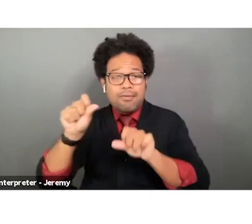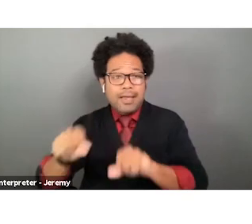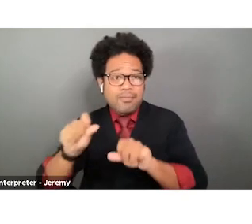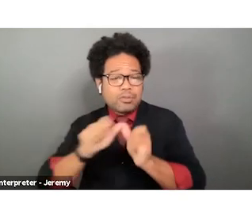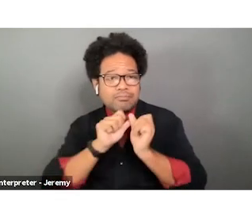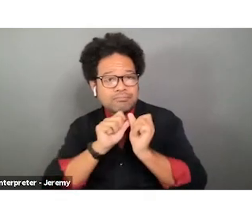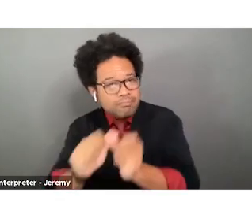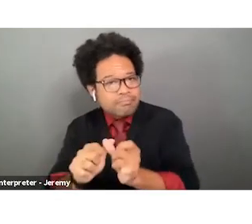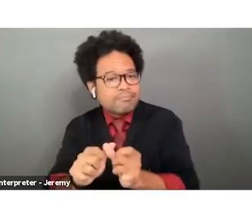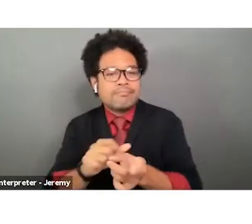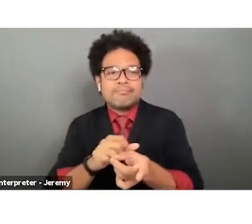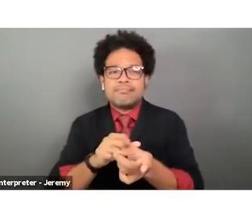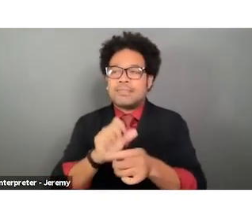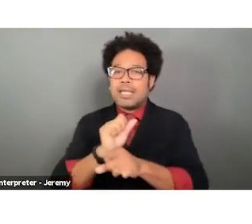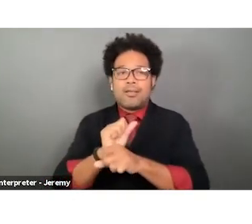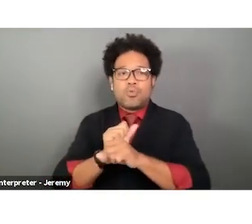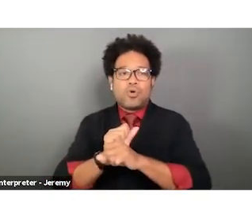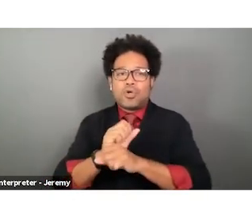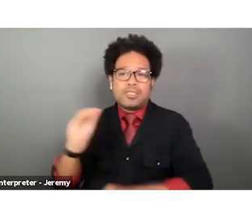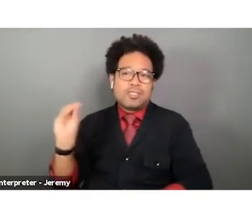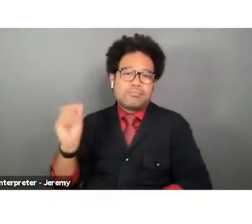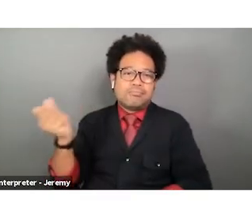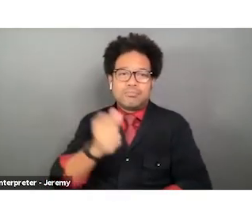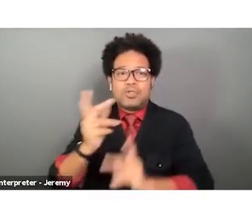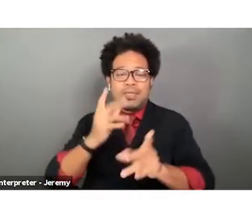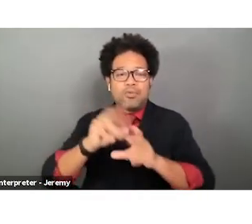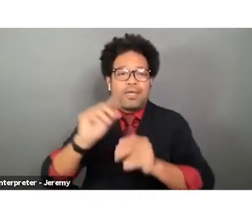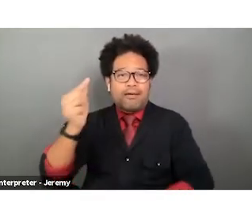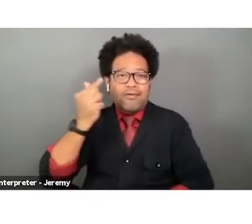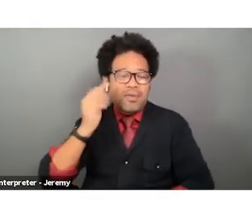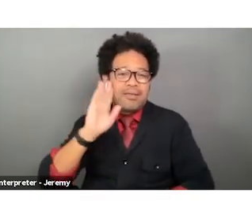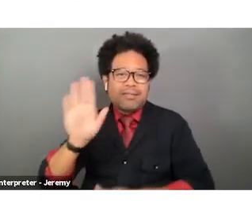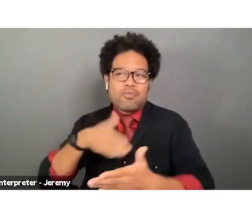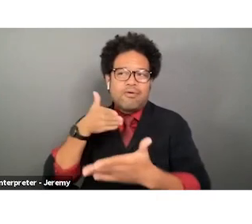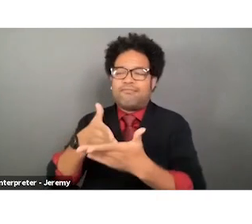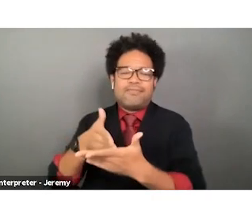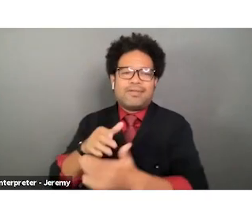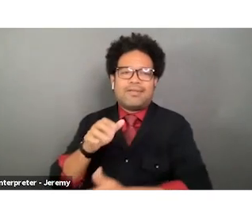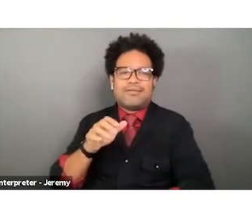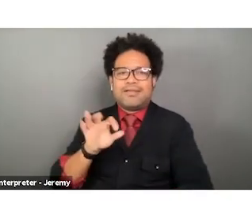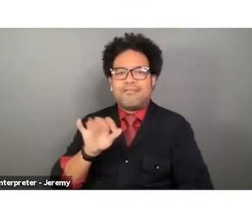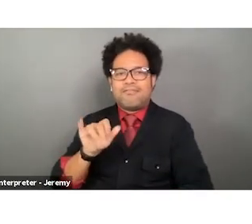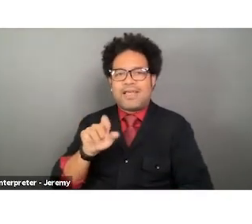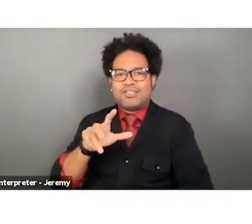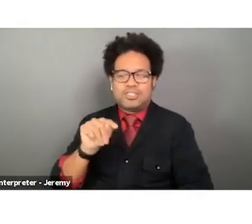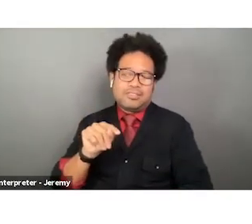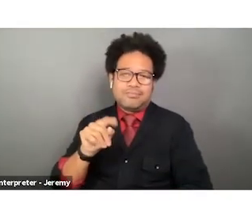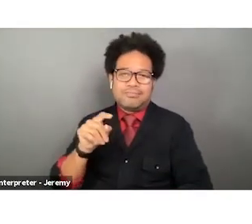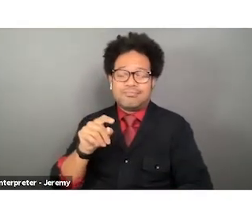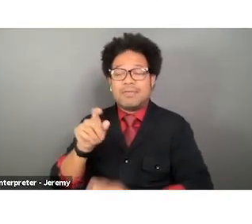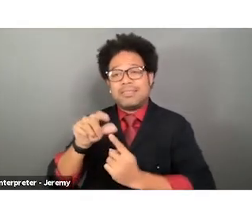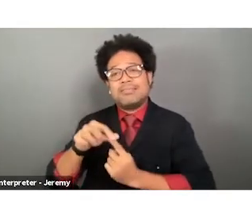sustain and also work to put people into government who can fight against the fascists, especially in Europe, is a really, really great